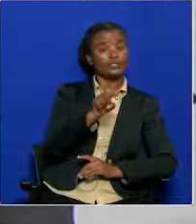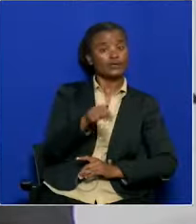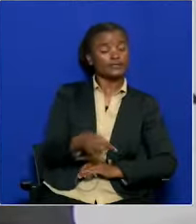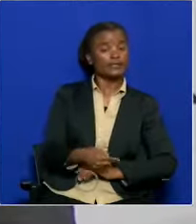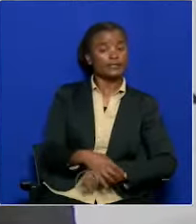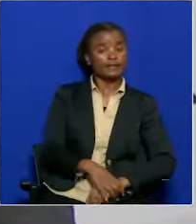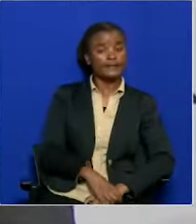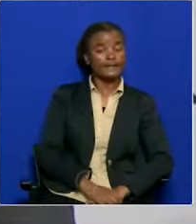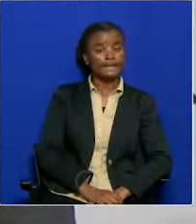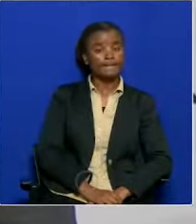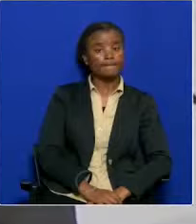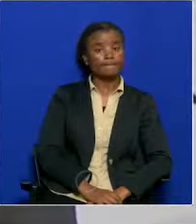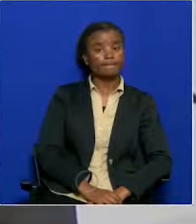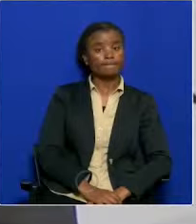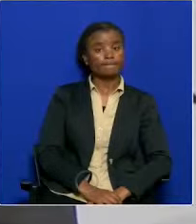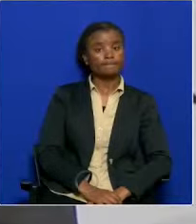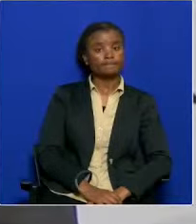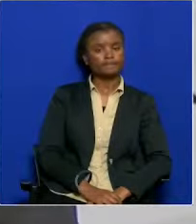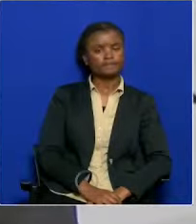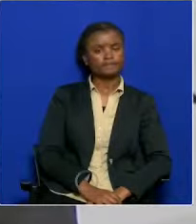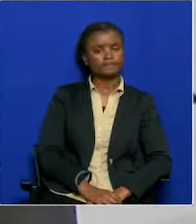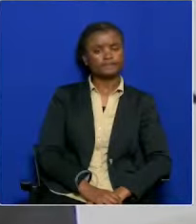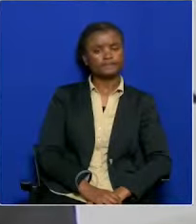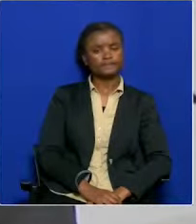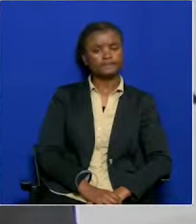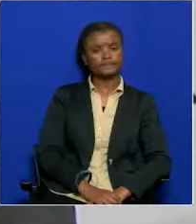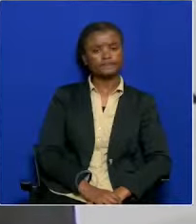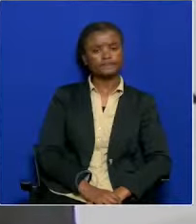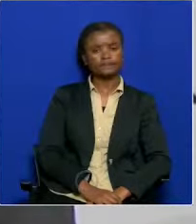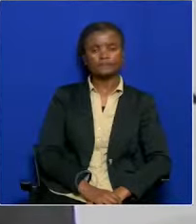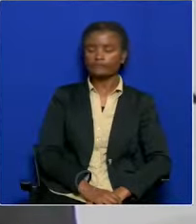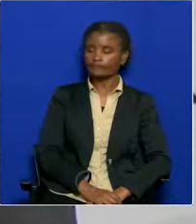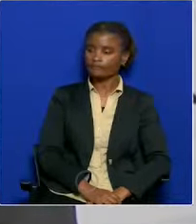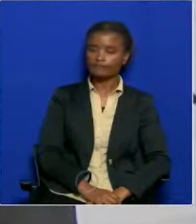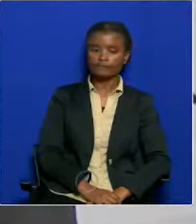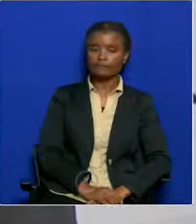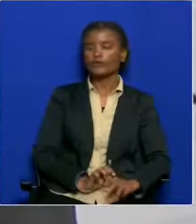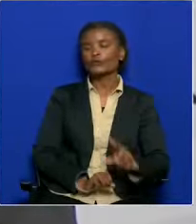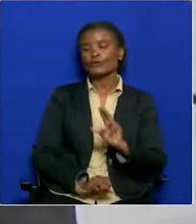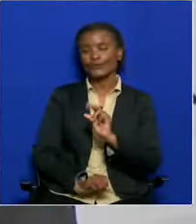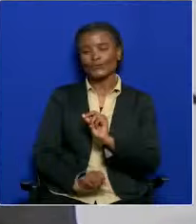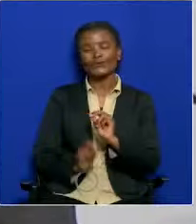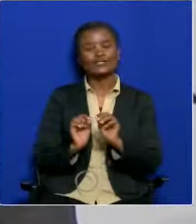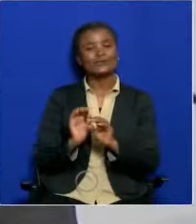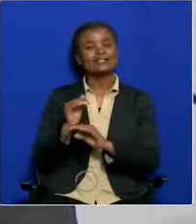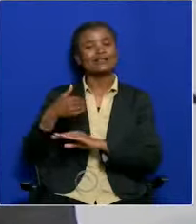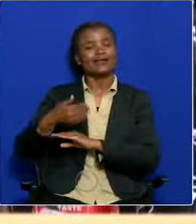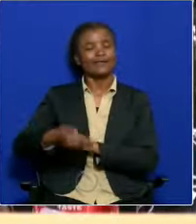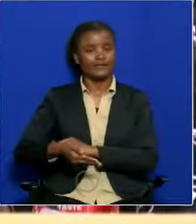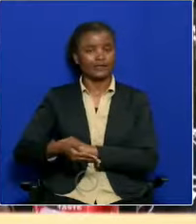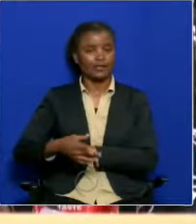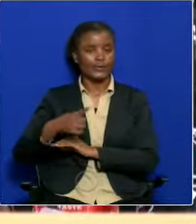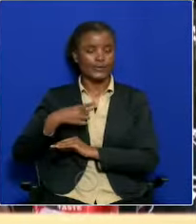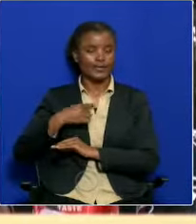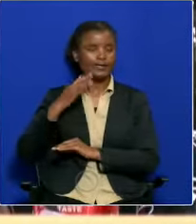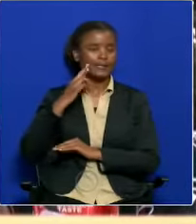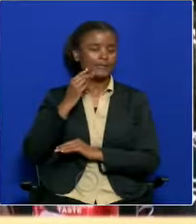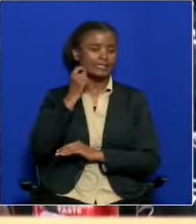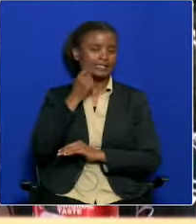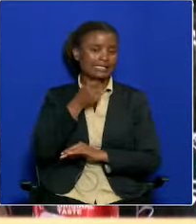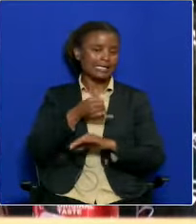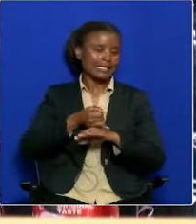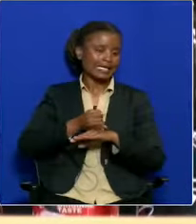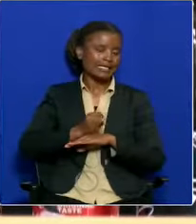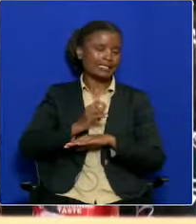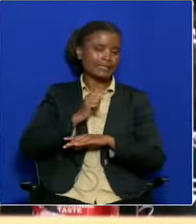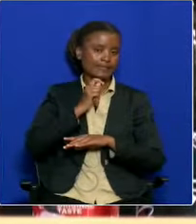No, it was after, because I said I went there early. Okay, so early this in was the after. month,